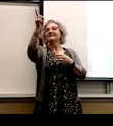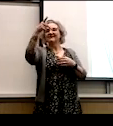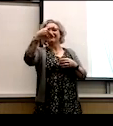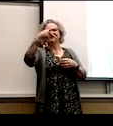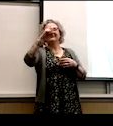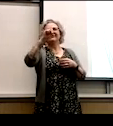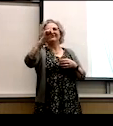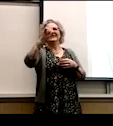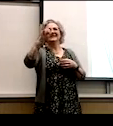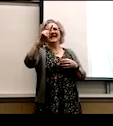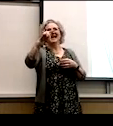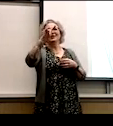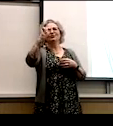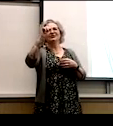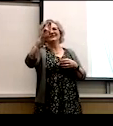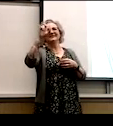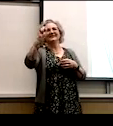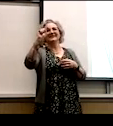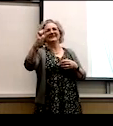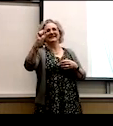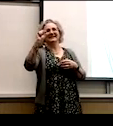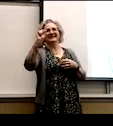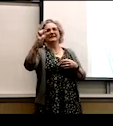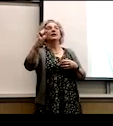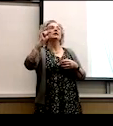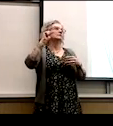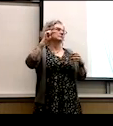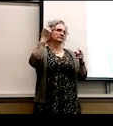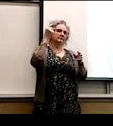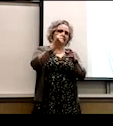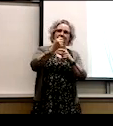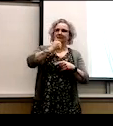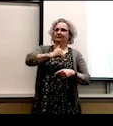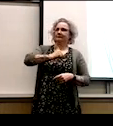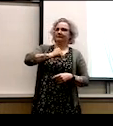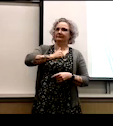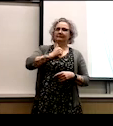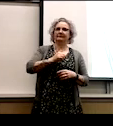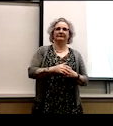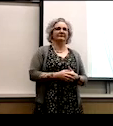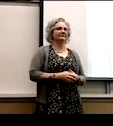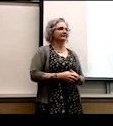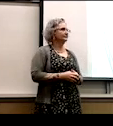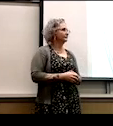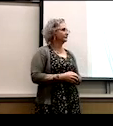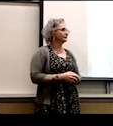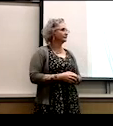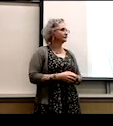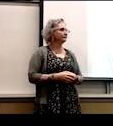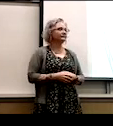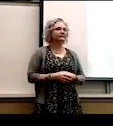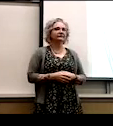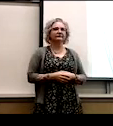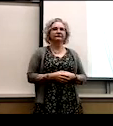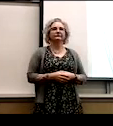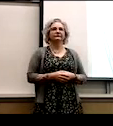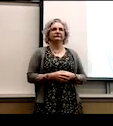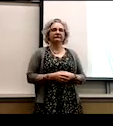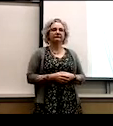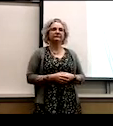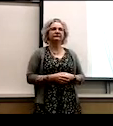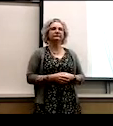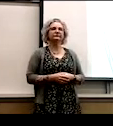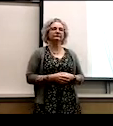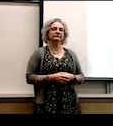Podiatry. Yeah, I'm sorry. I hope I haven't missed anybody. But I'd like to keep a